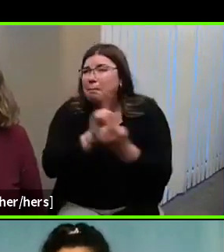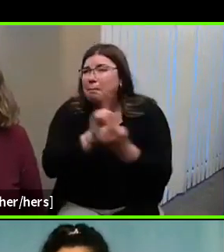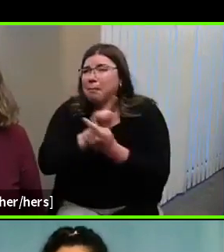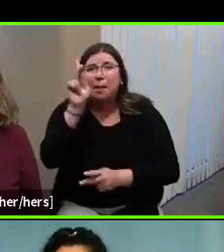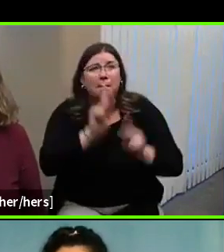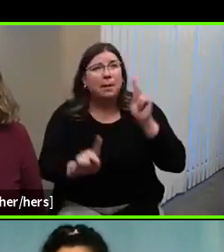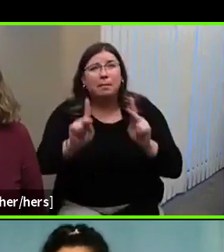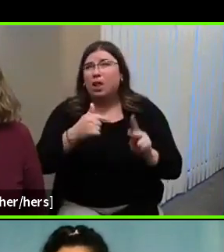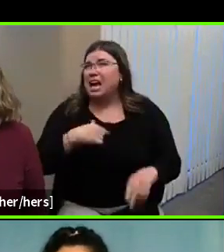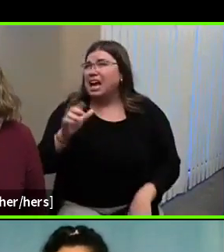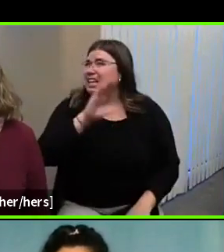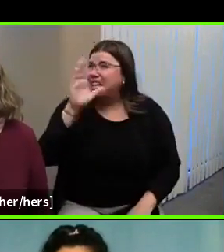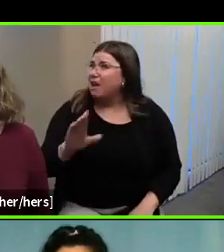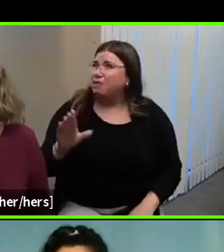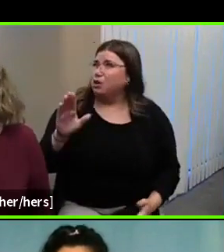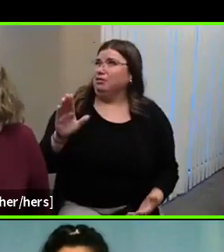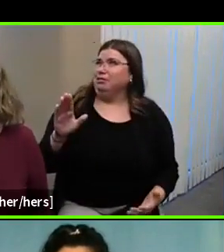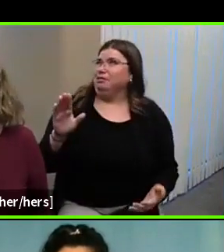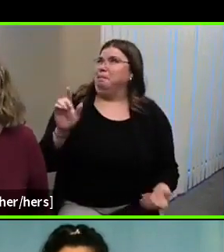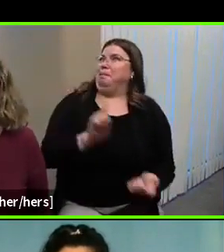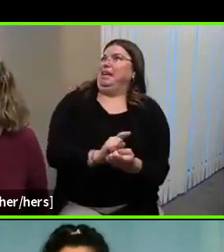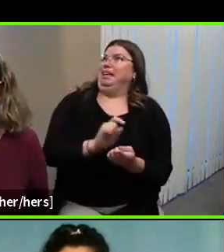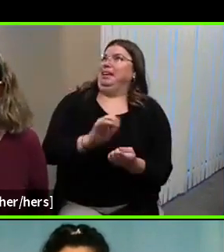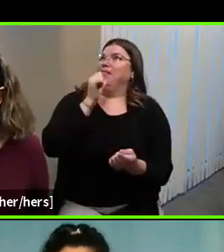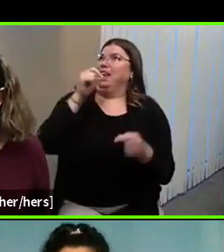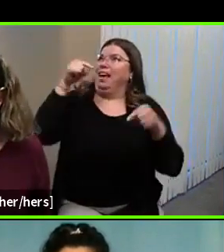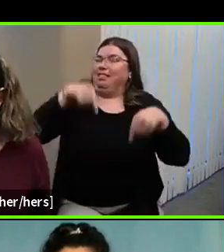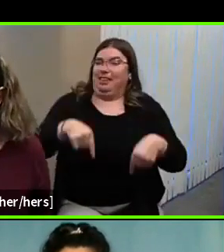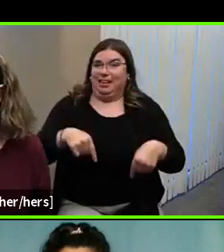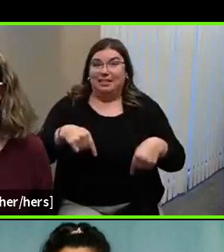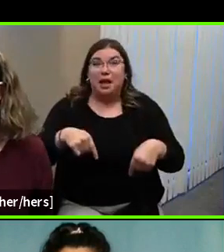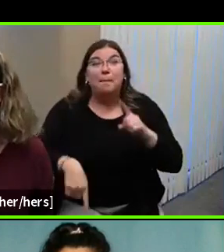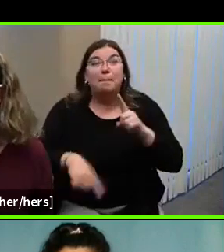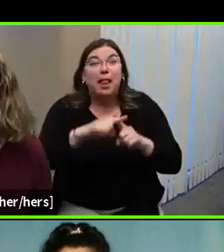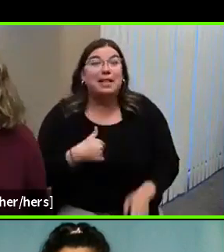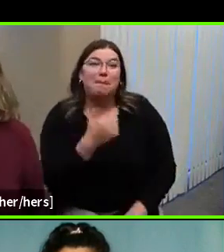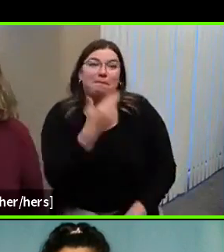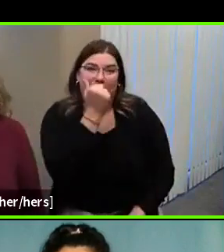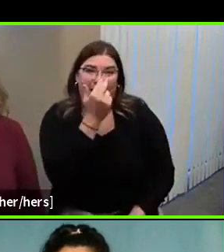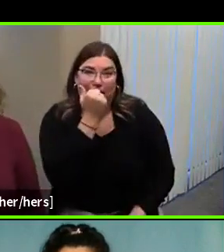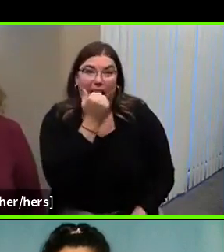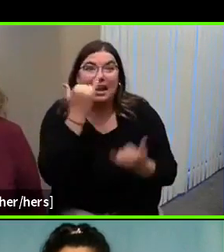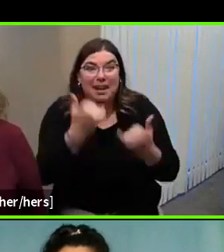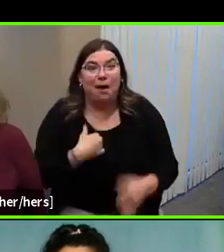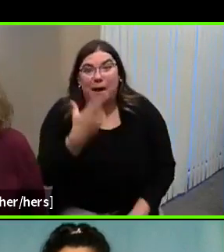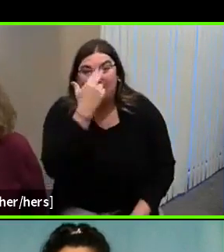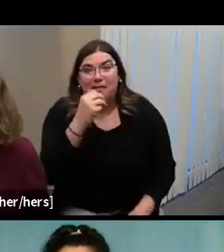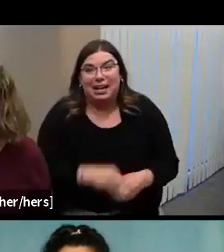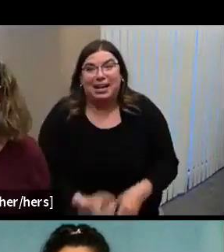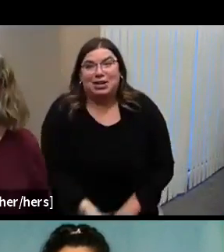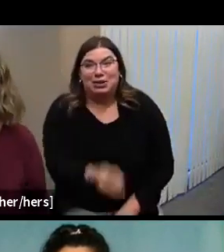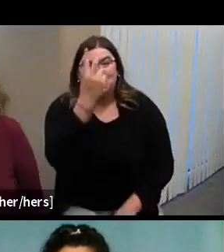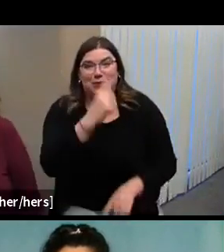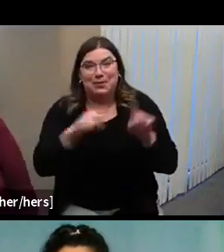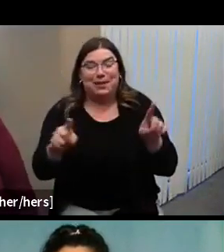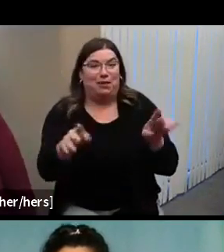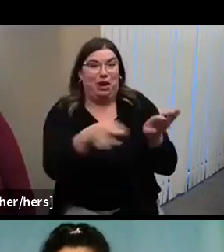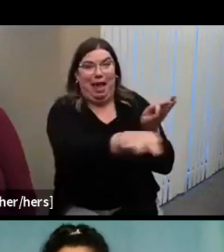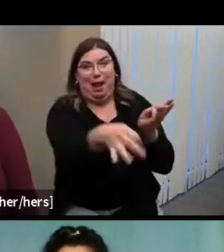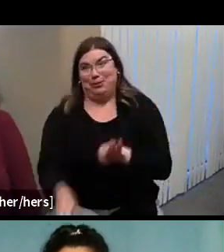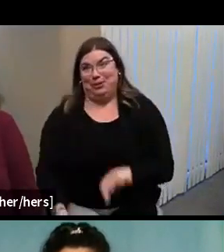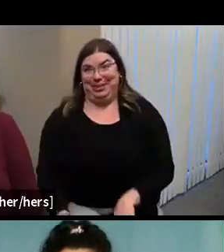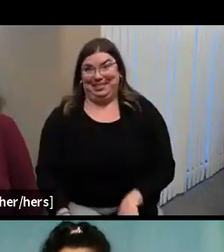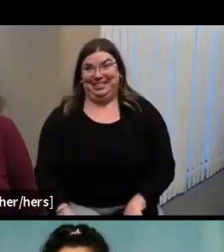And I'm also funny in 2 languages. So I really like that part too.